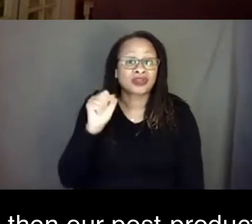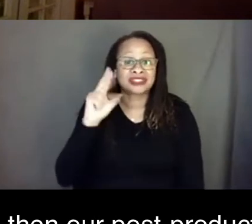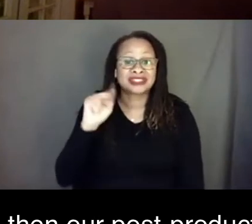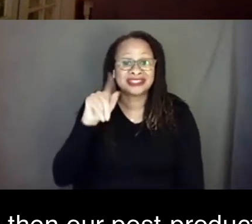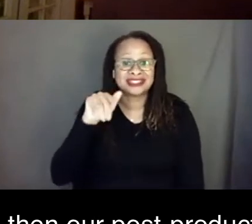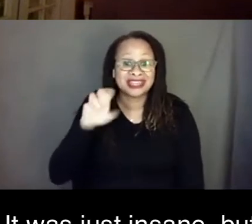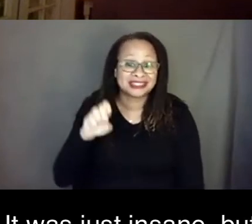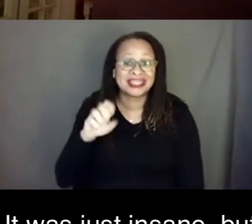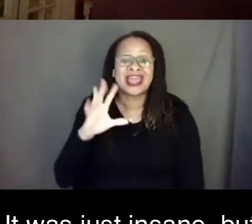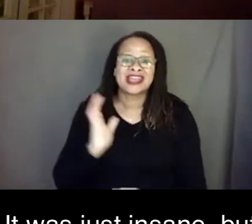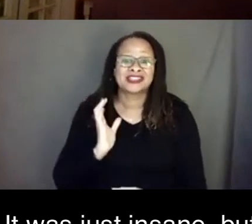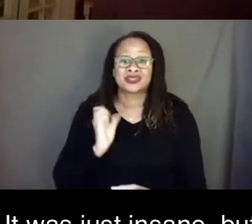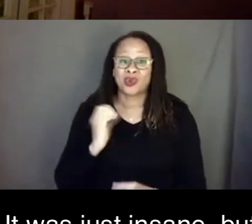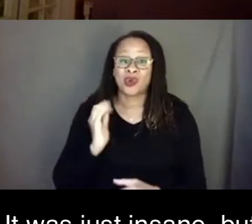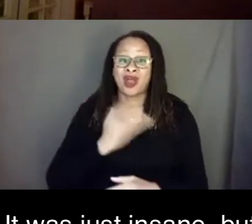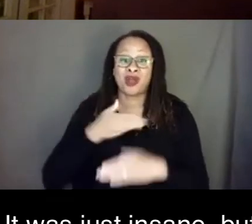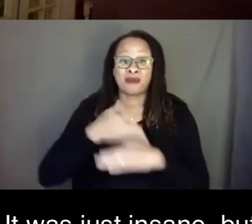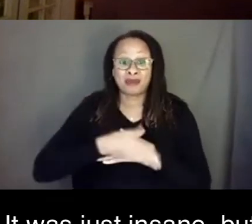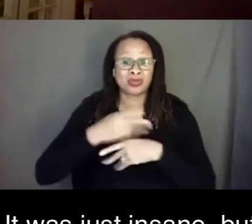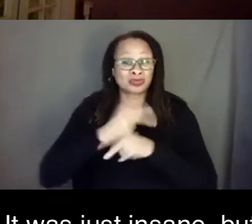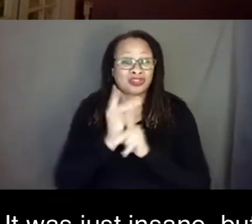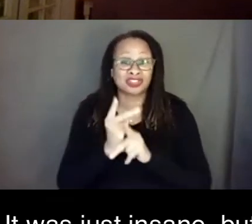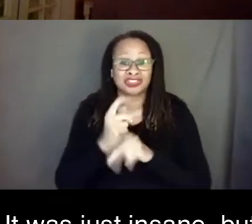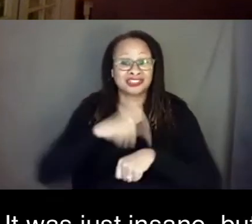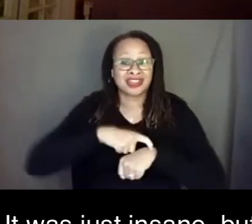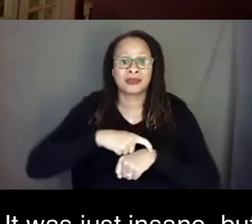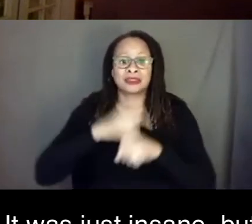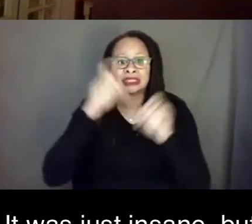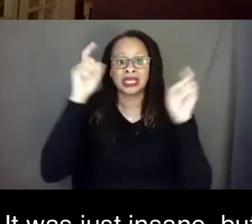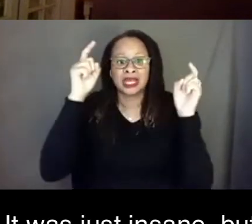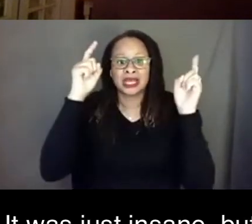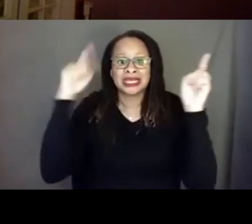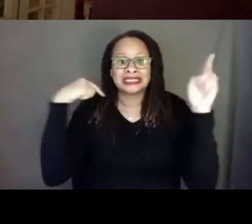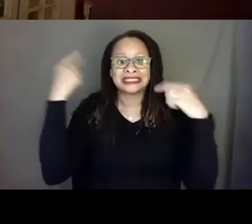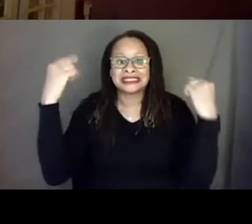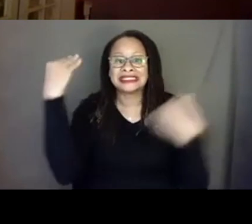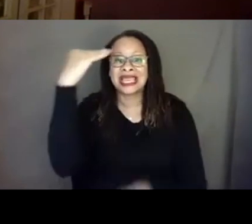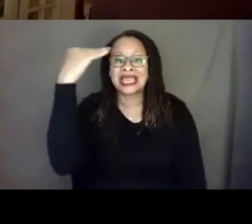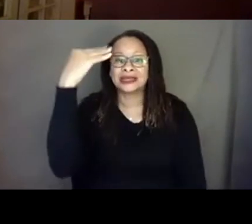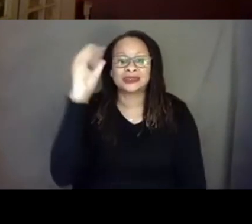like insane. It was insane, but we had to do it so fast.